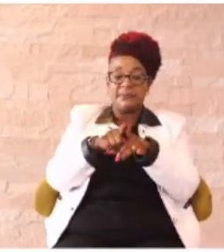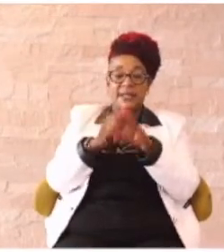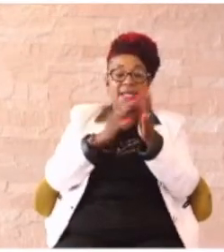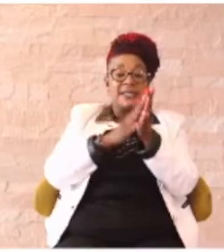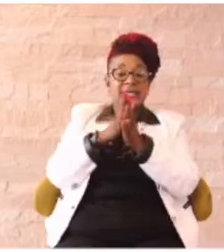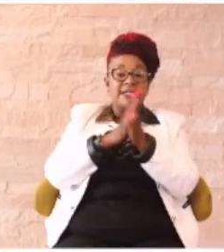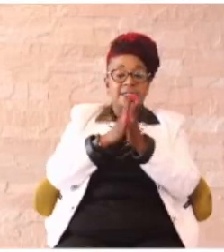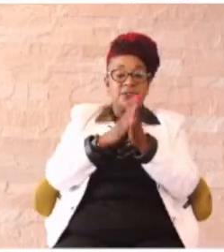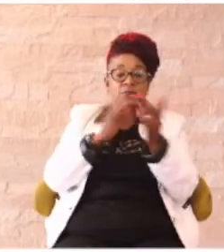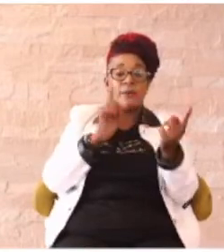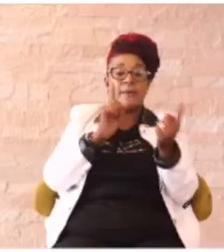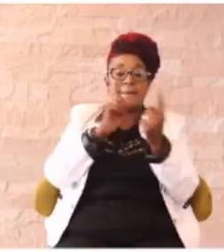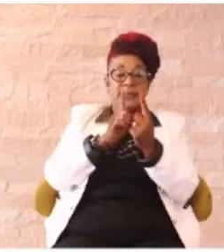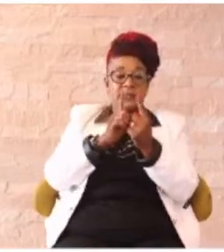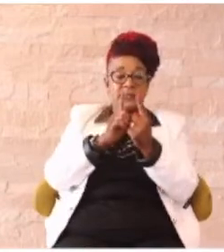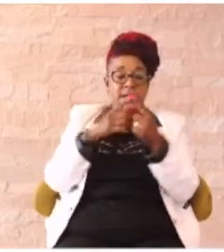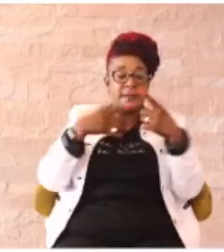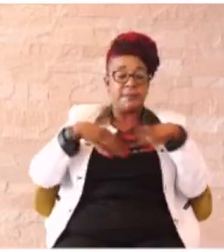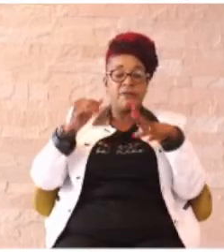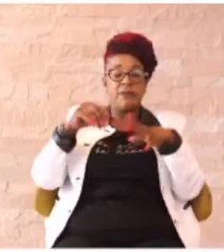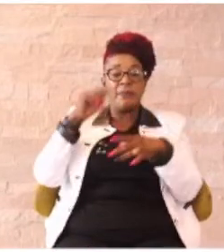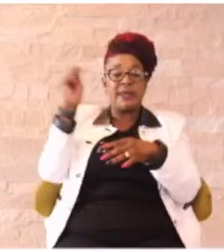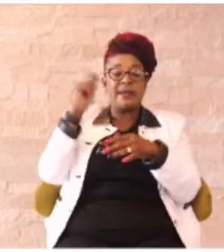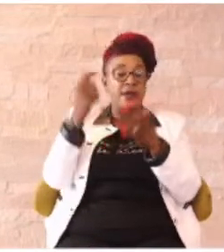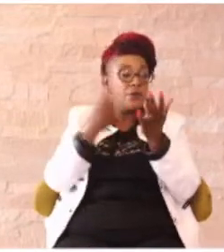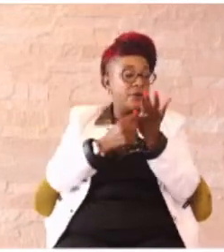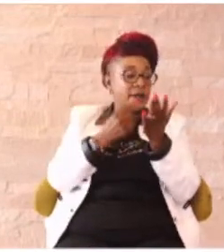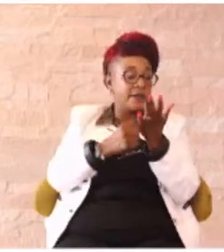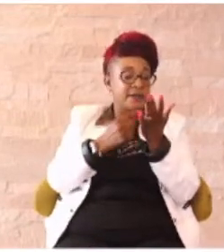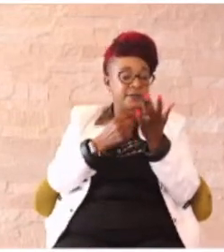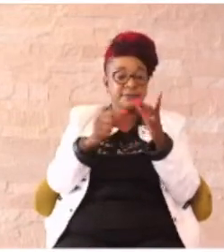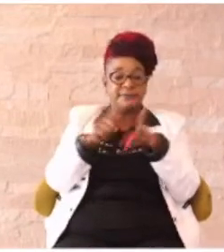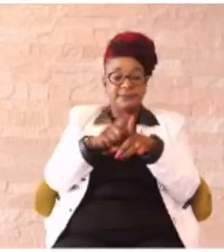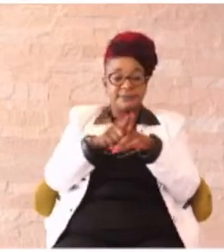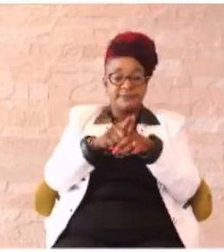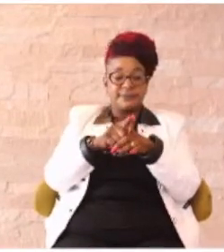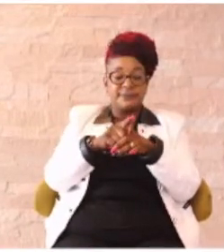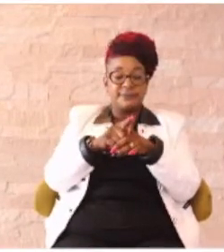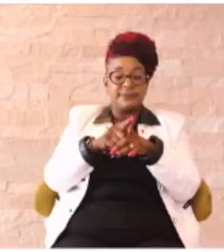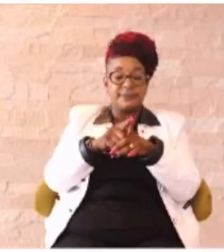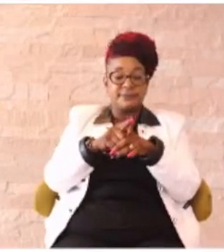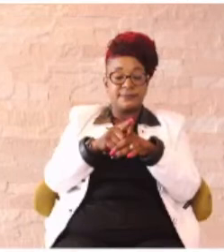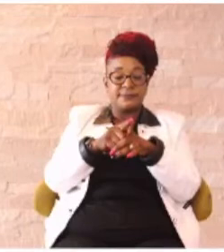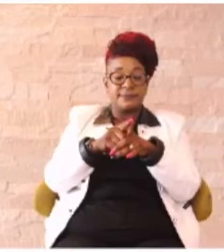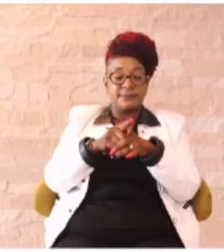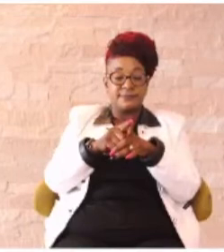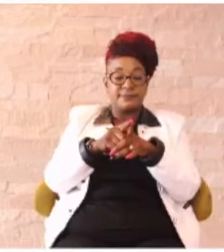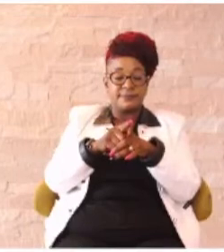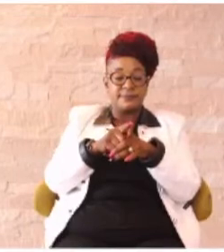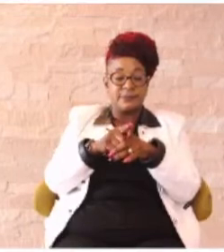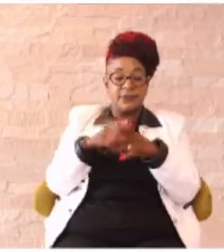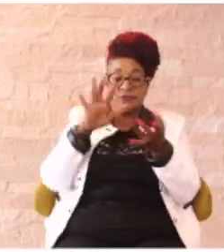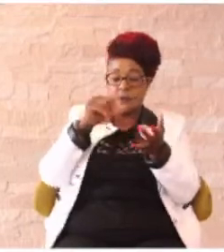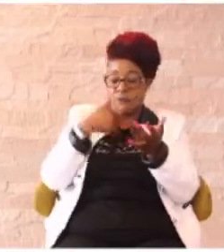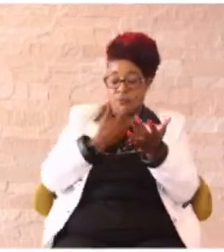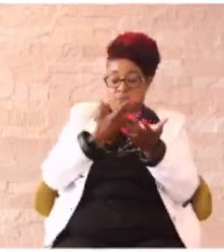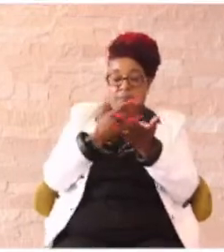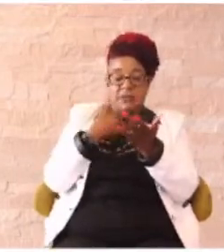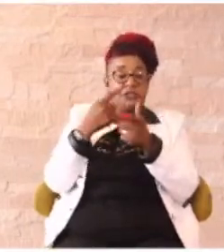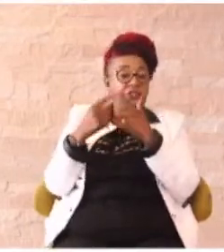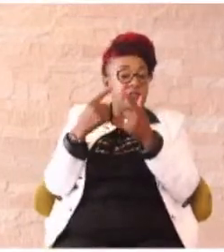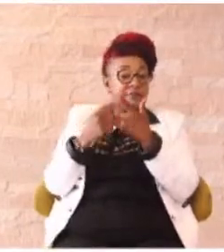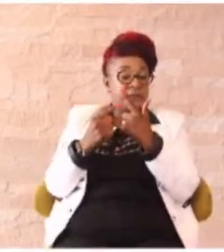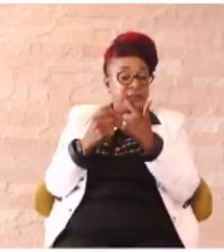meet friends from Kenya and Uganda and area also from Womankind who share us about some experience outside